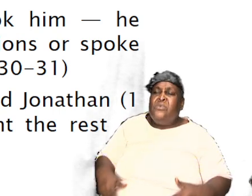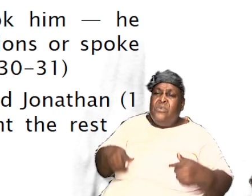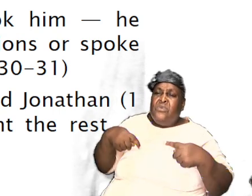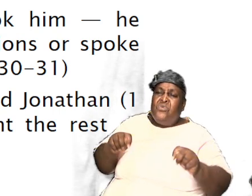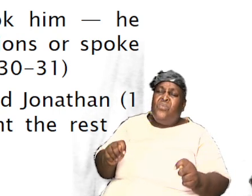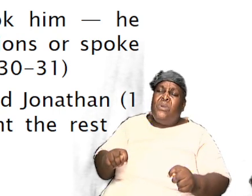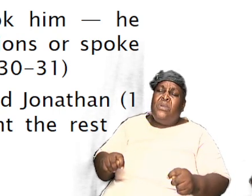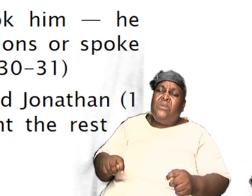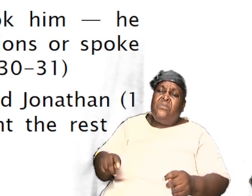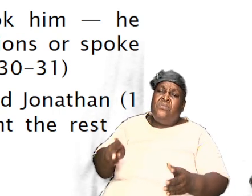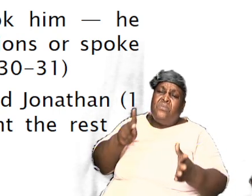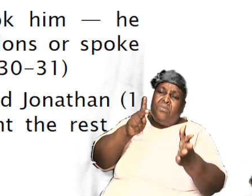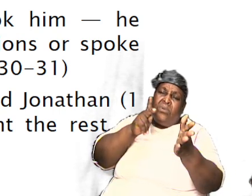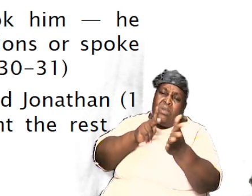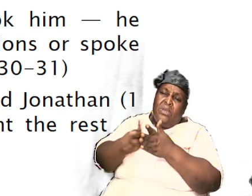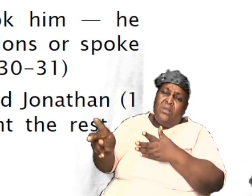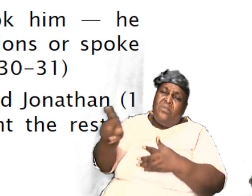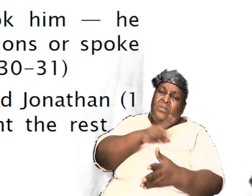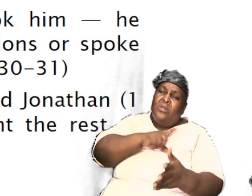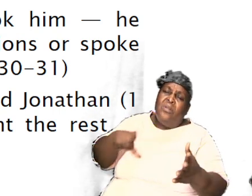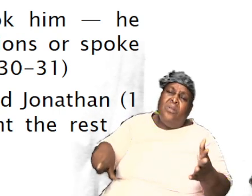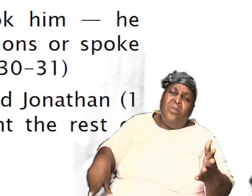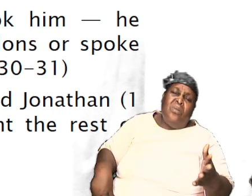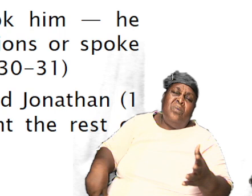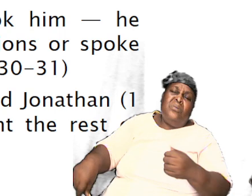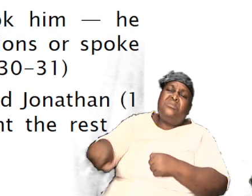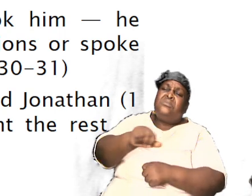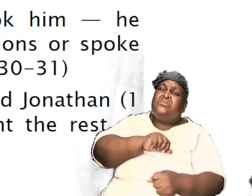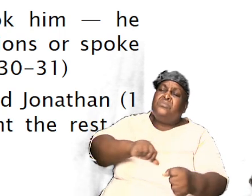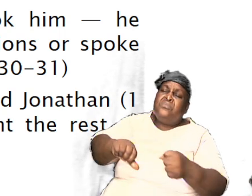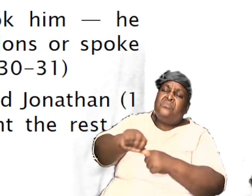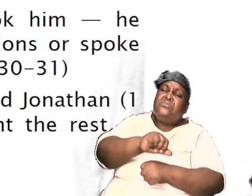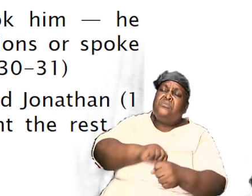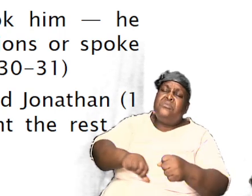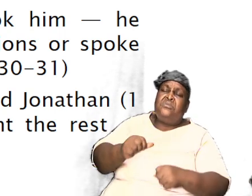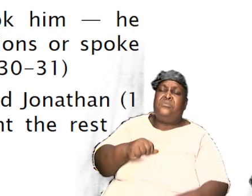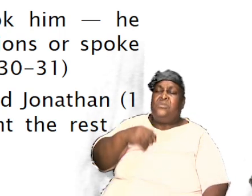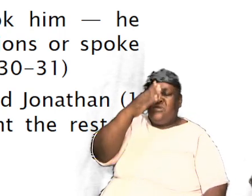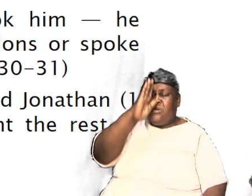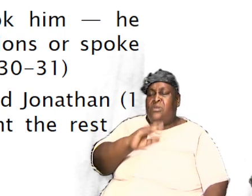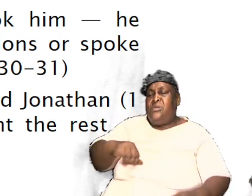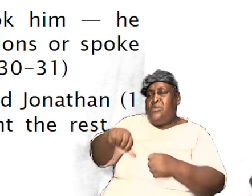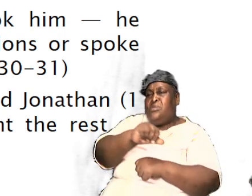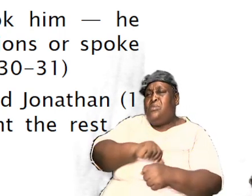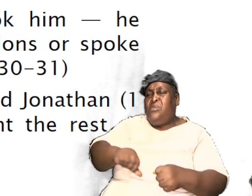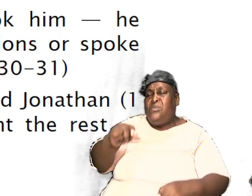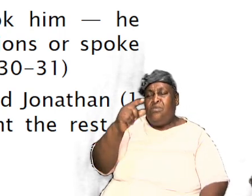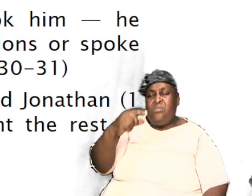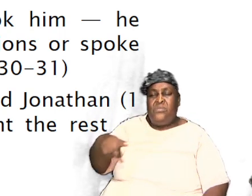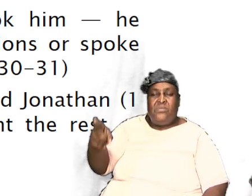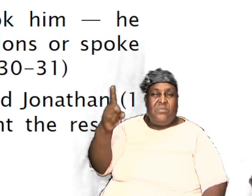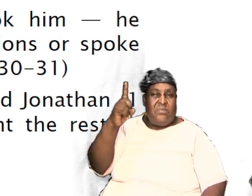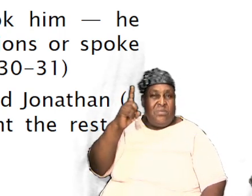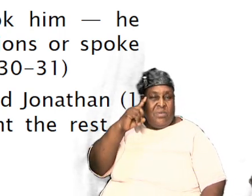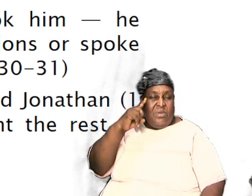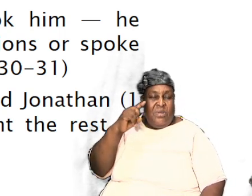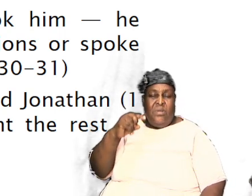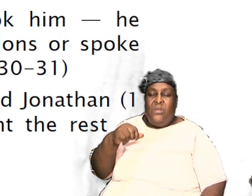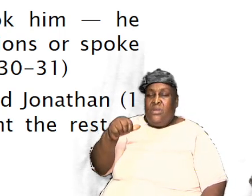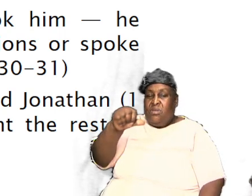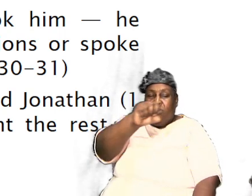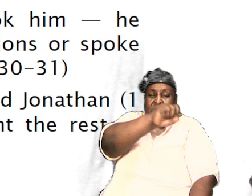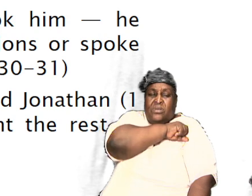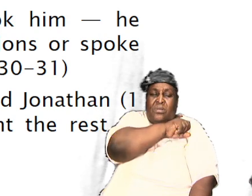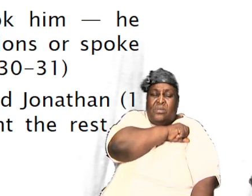trying to kill the Lord anointed. God anointed David. And the man spent the rest of his years trying